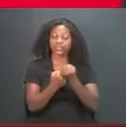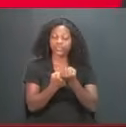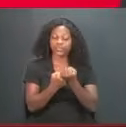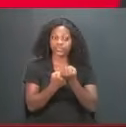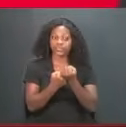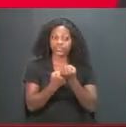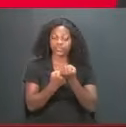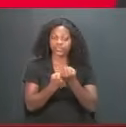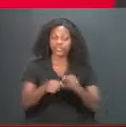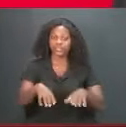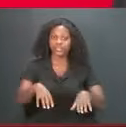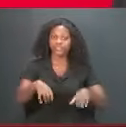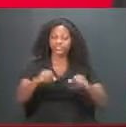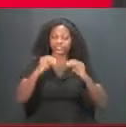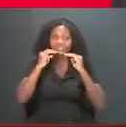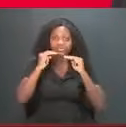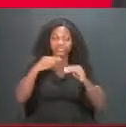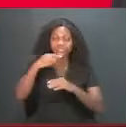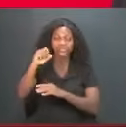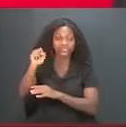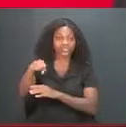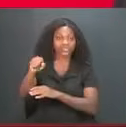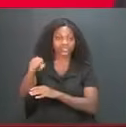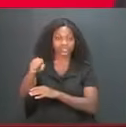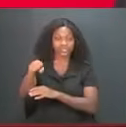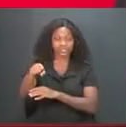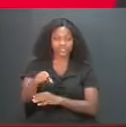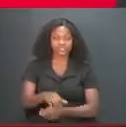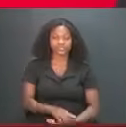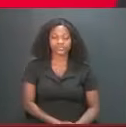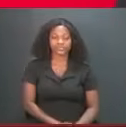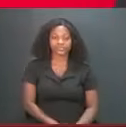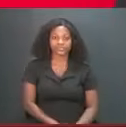the adoption of the motion say aye.